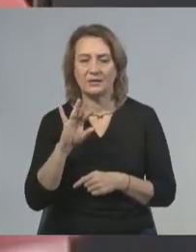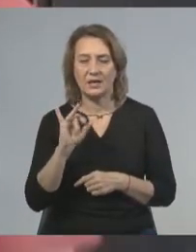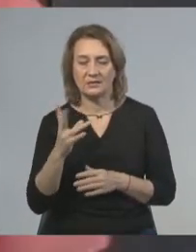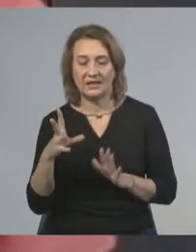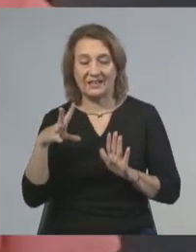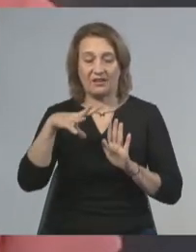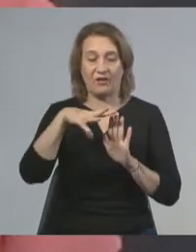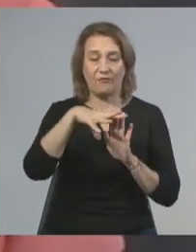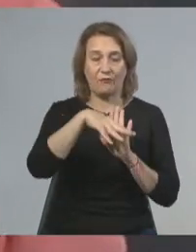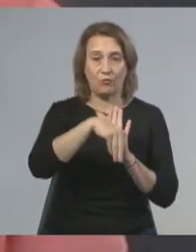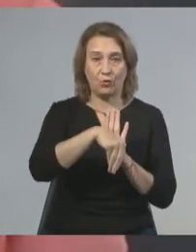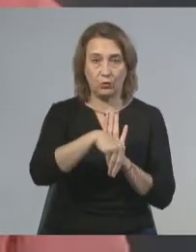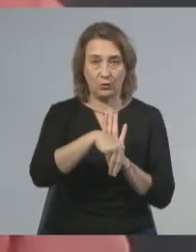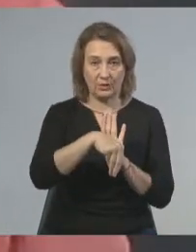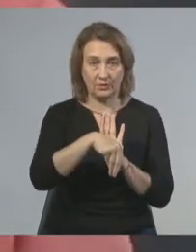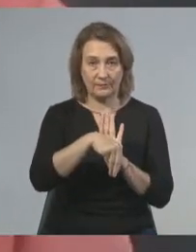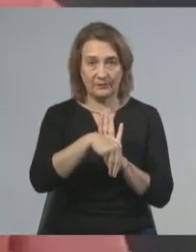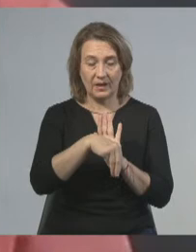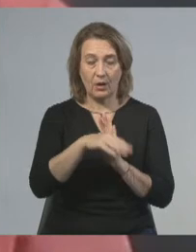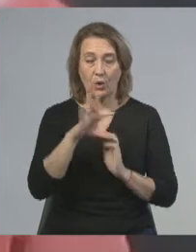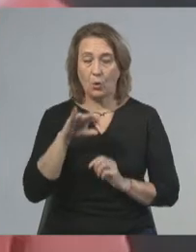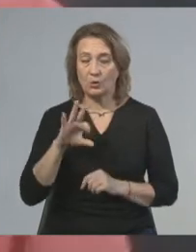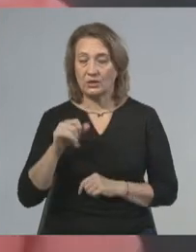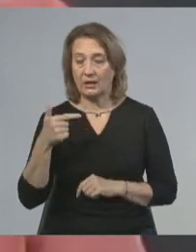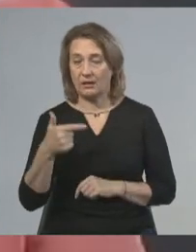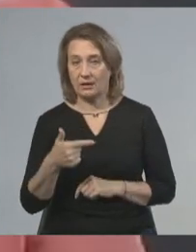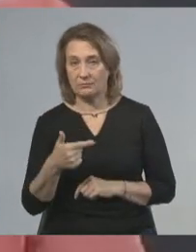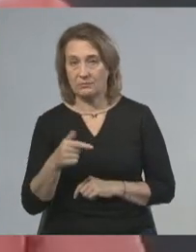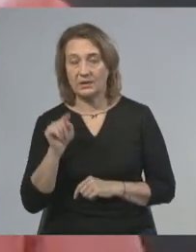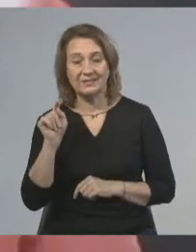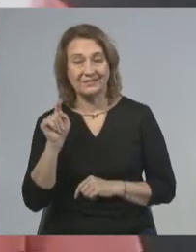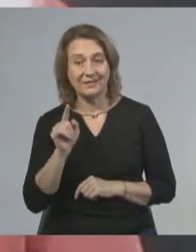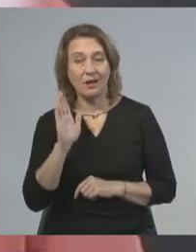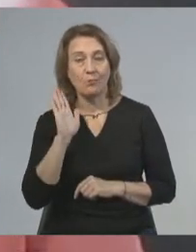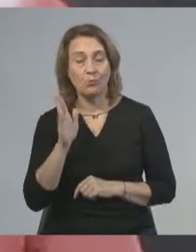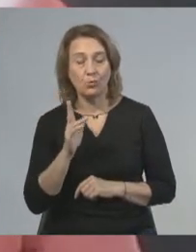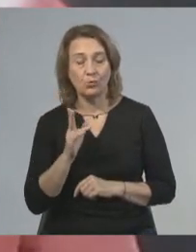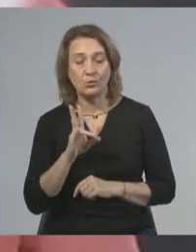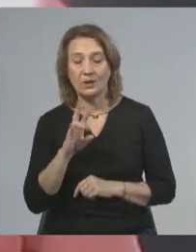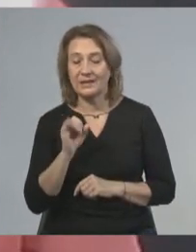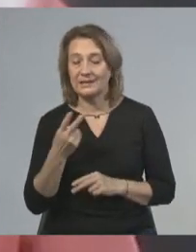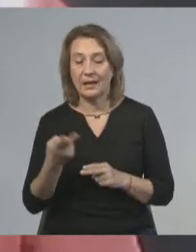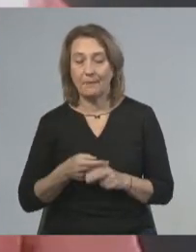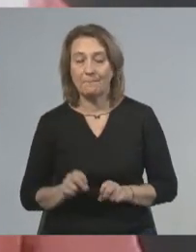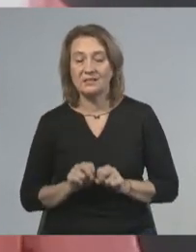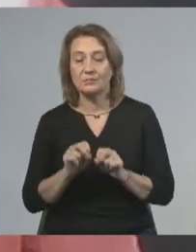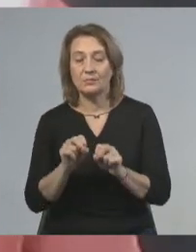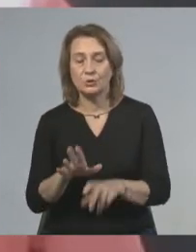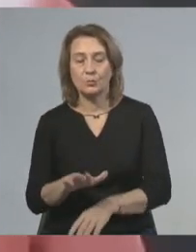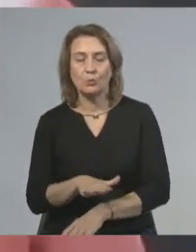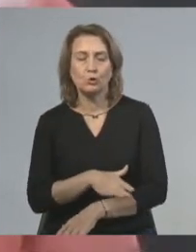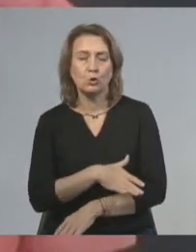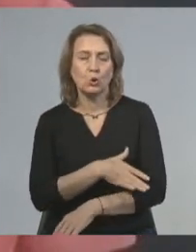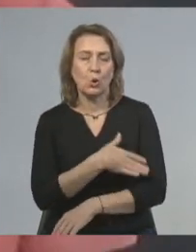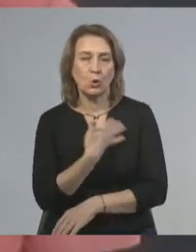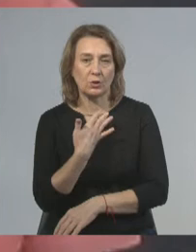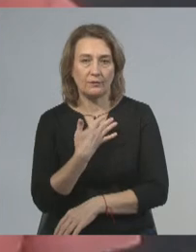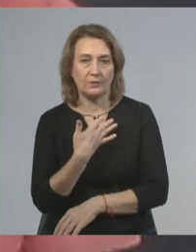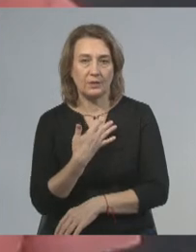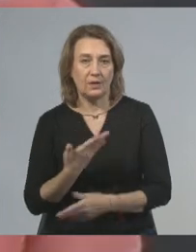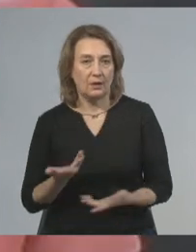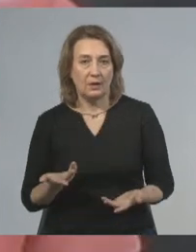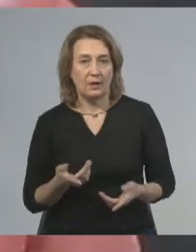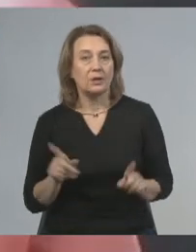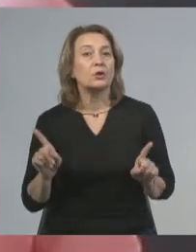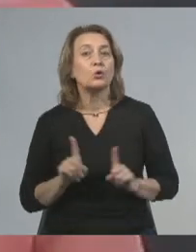other i'm again in other settlements which are part of the some augmented community the situation might be not safe for a